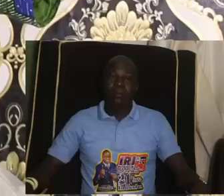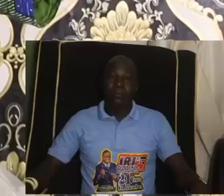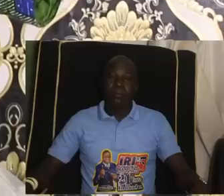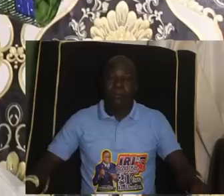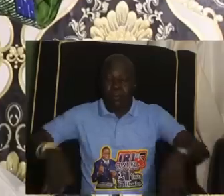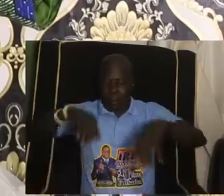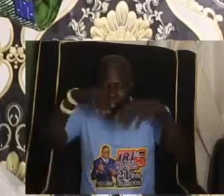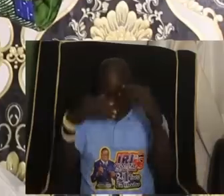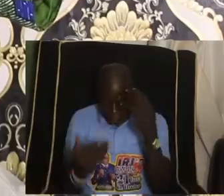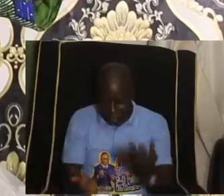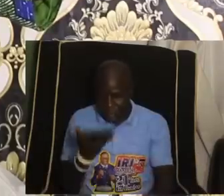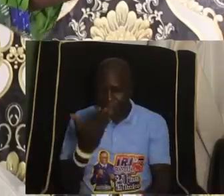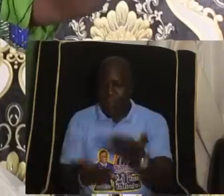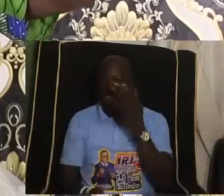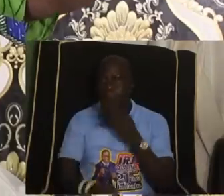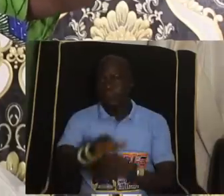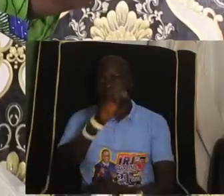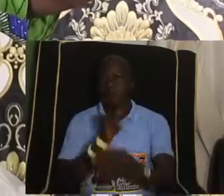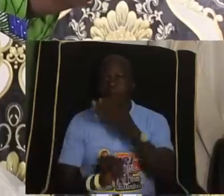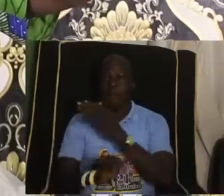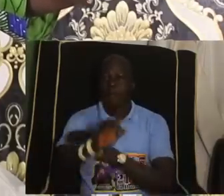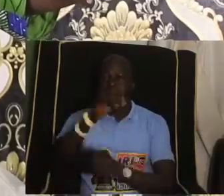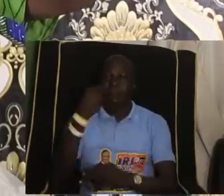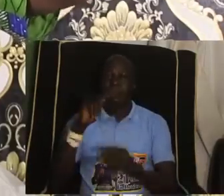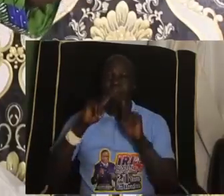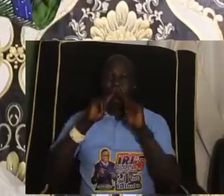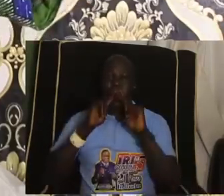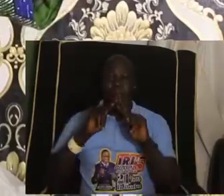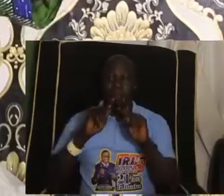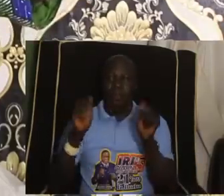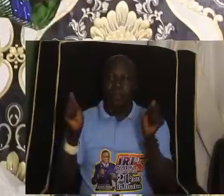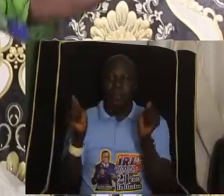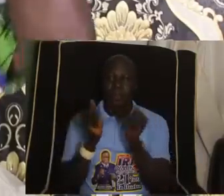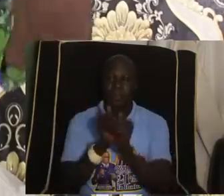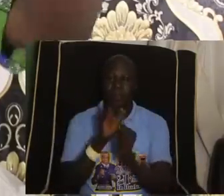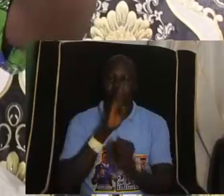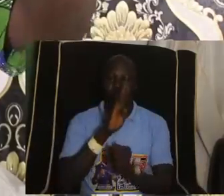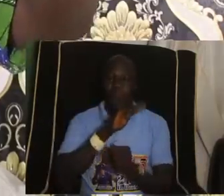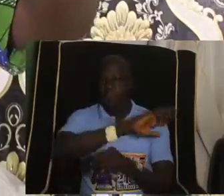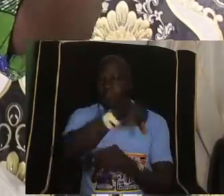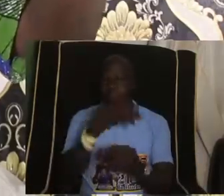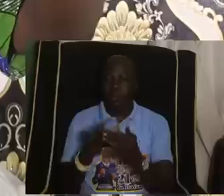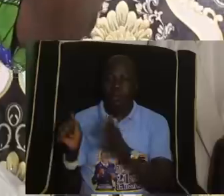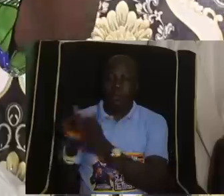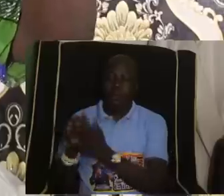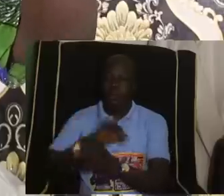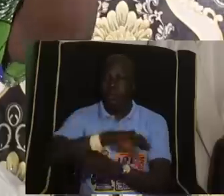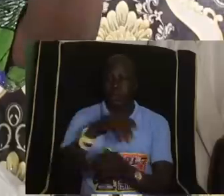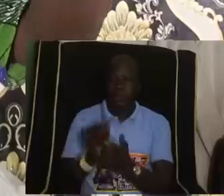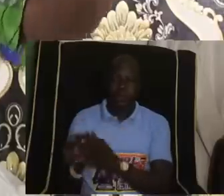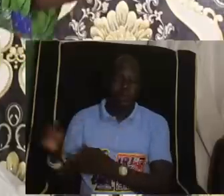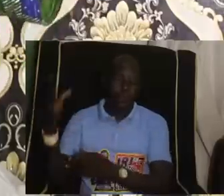je ki olorun alafia may God of peace ki o wa pelu gbogbo eniyan to ngbo hun